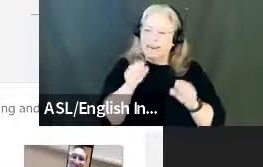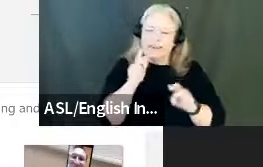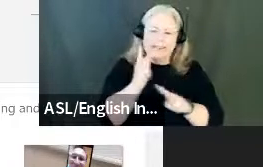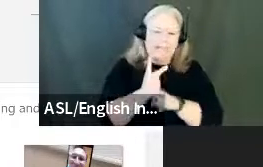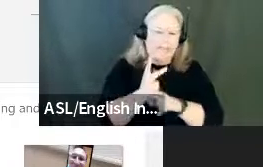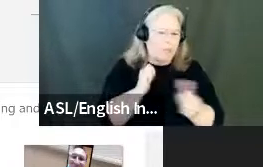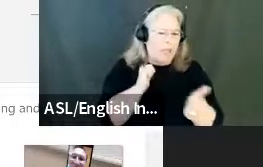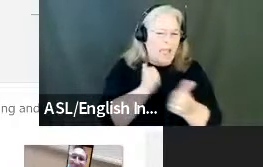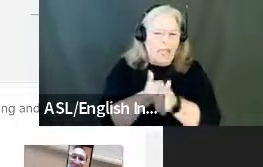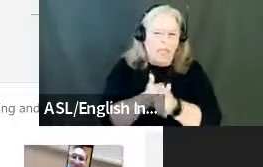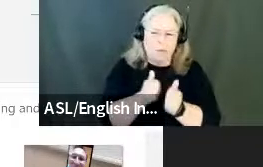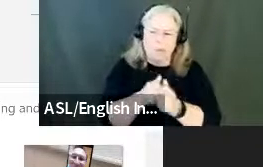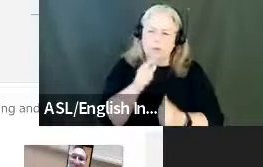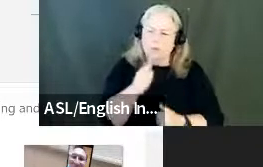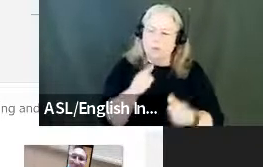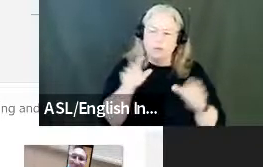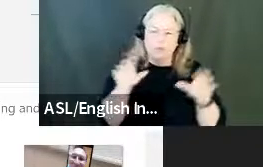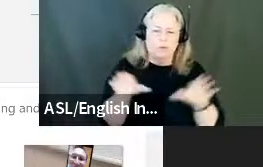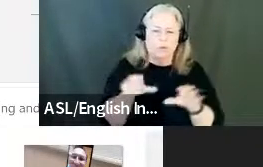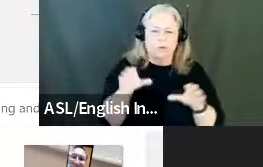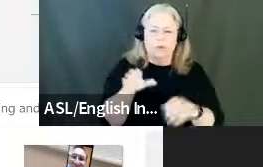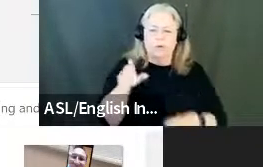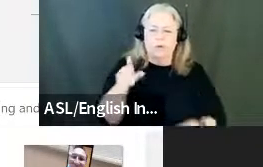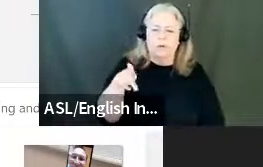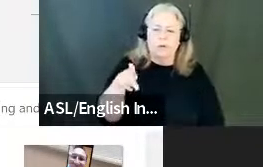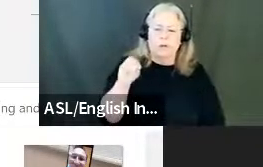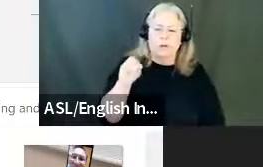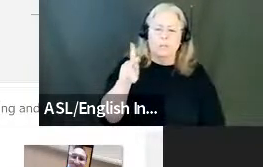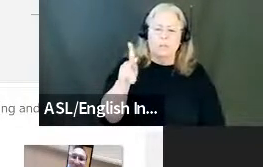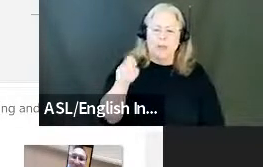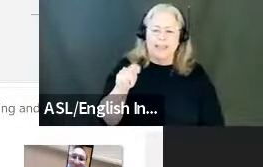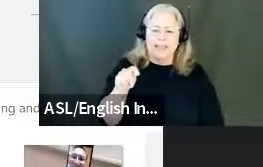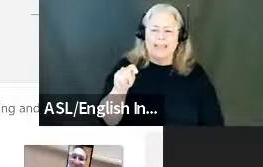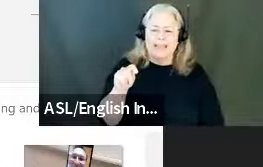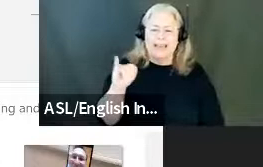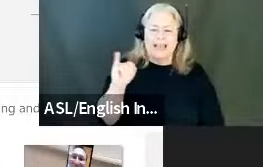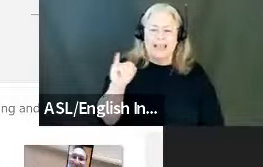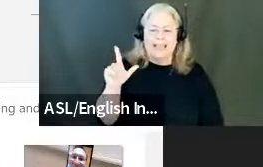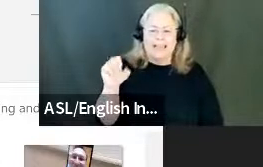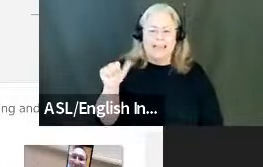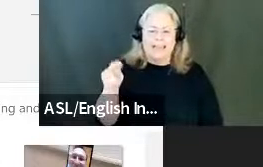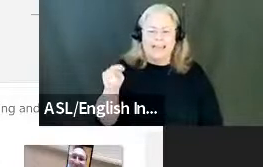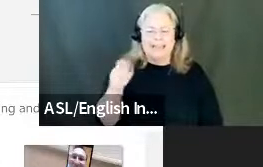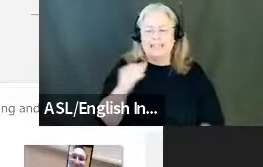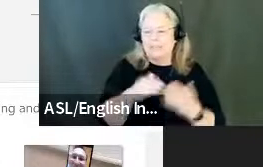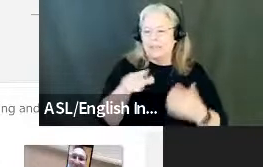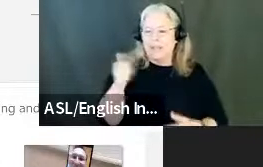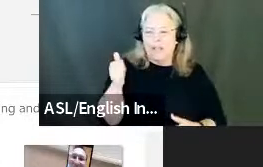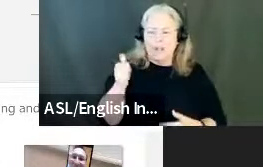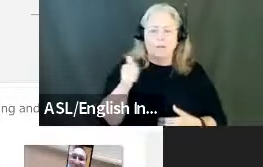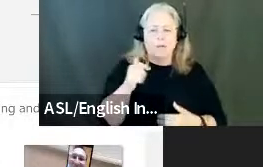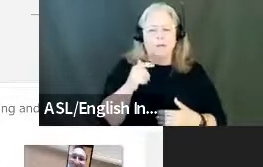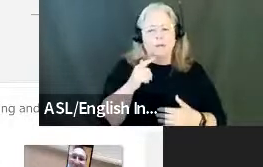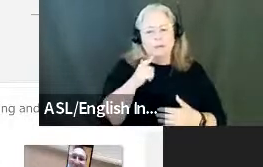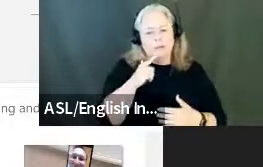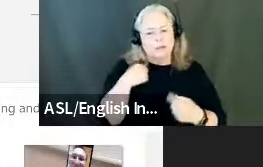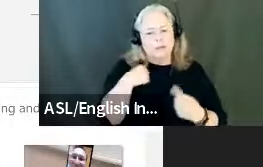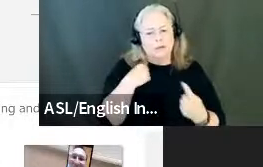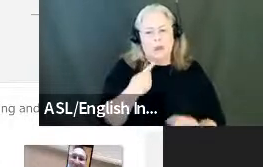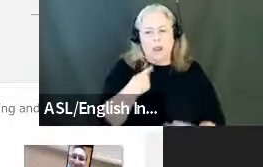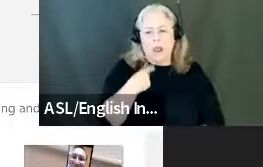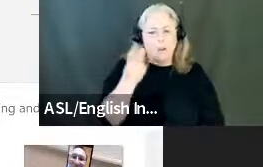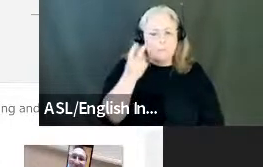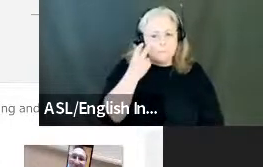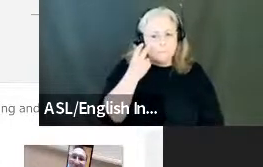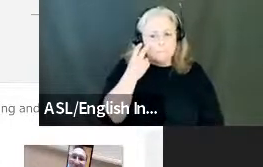with you when you were doing the pocket Eileen and the other things. And the other thing I would like to say is, since I am blind,